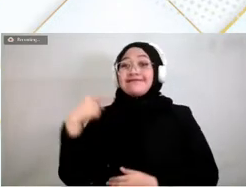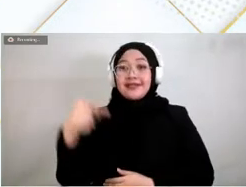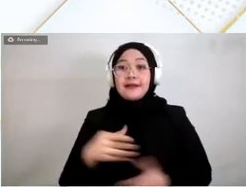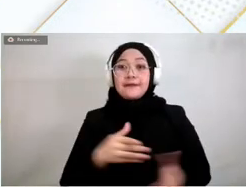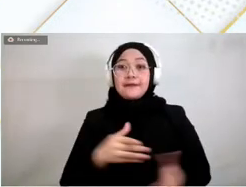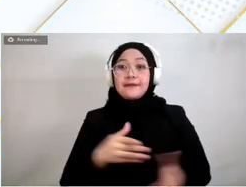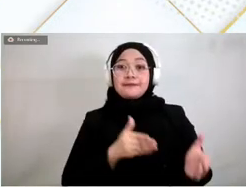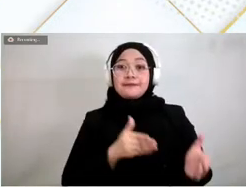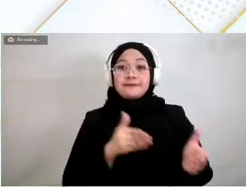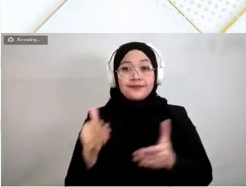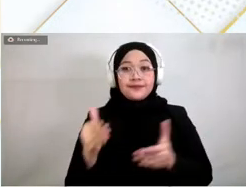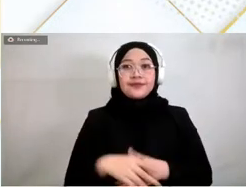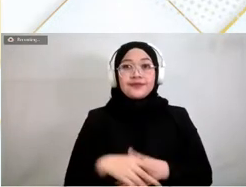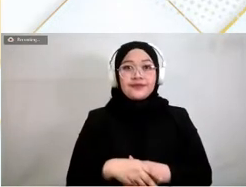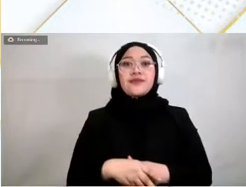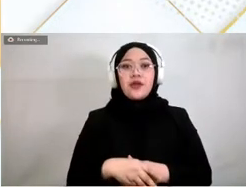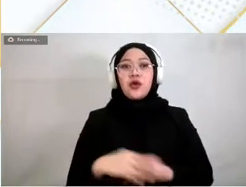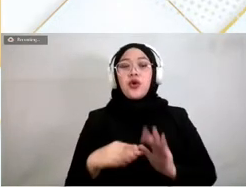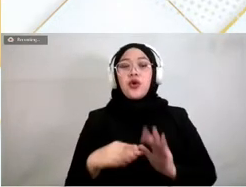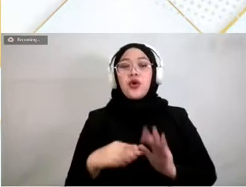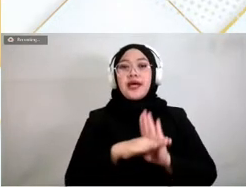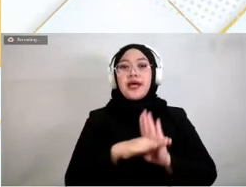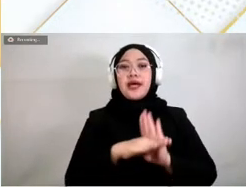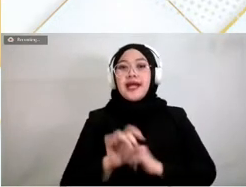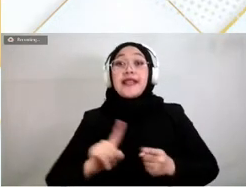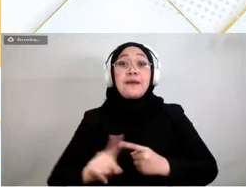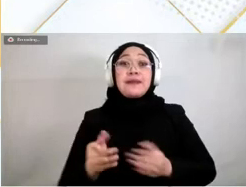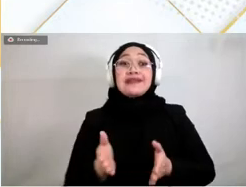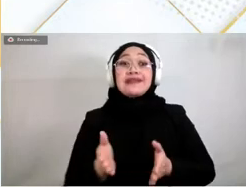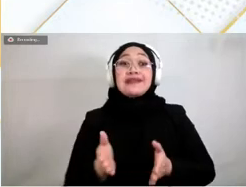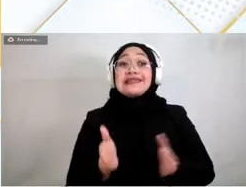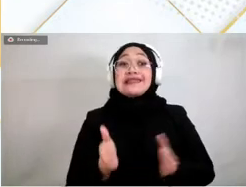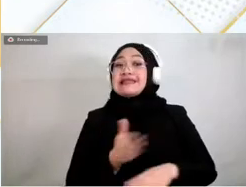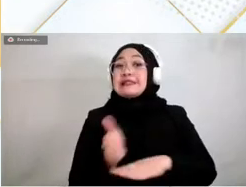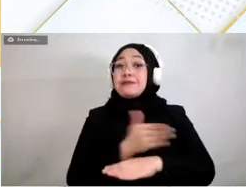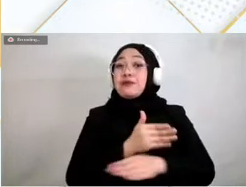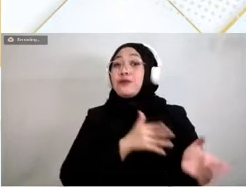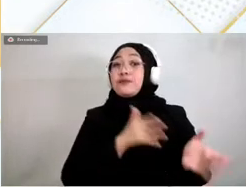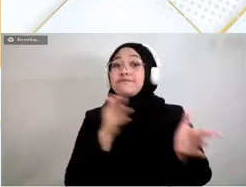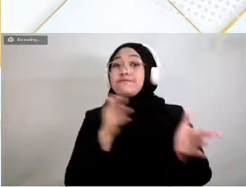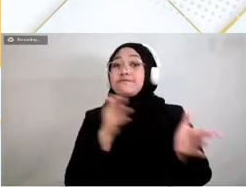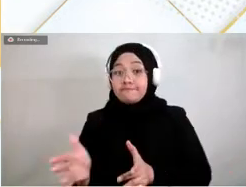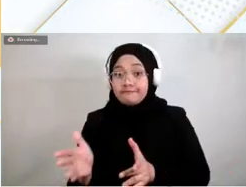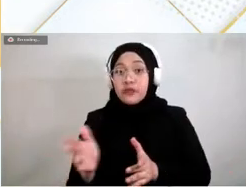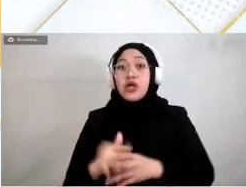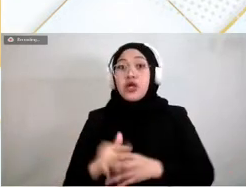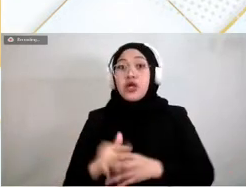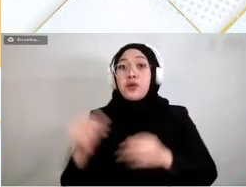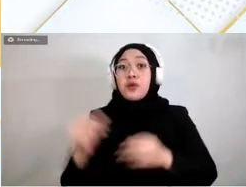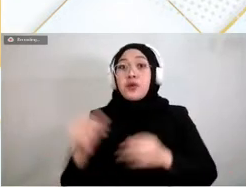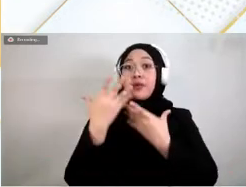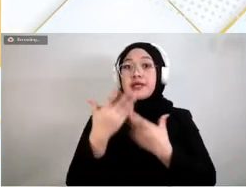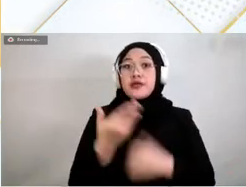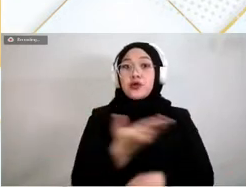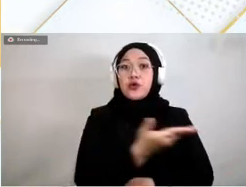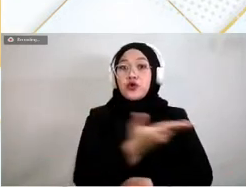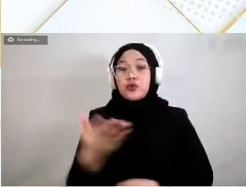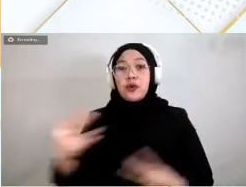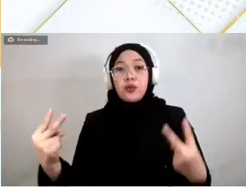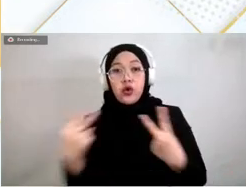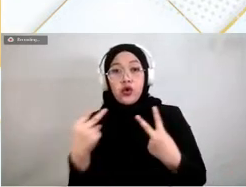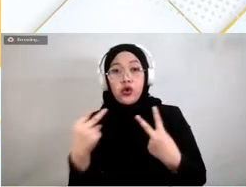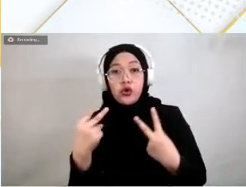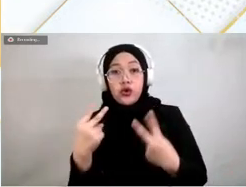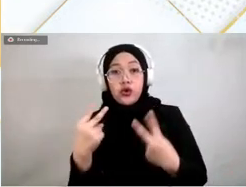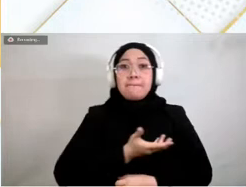to the next agenda. But before we move on, I would like to inform participants, especially those who want